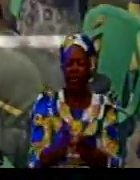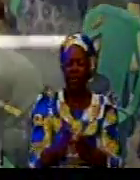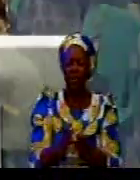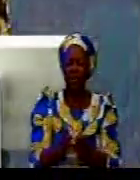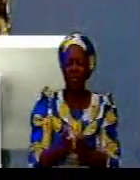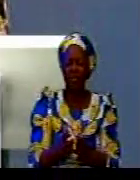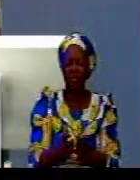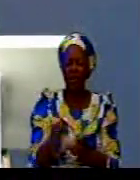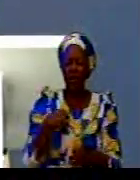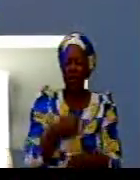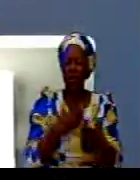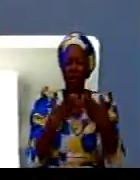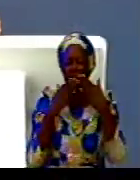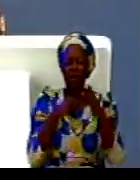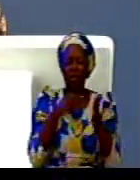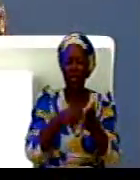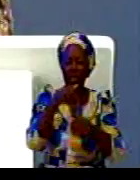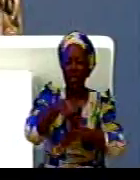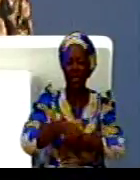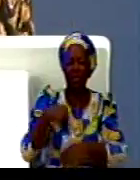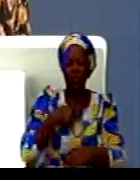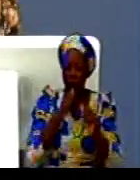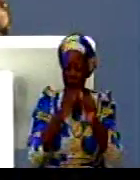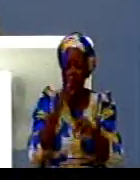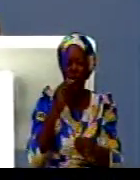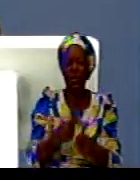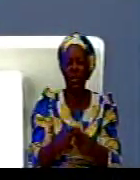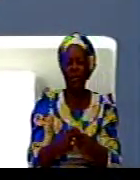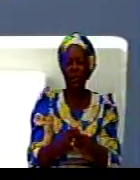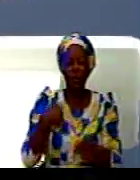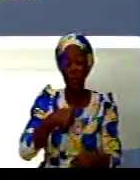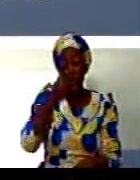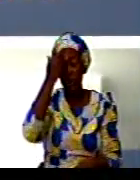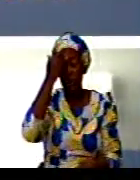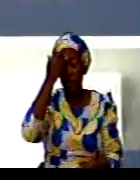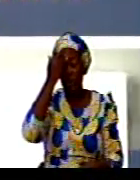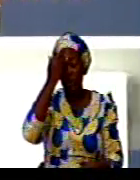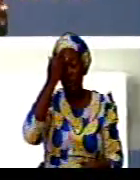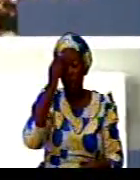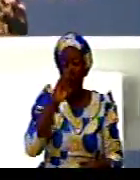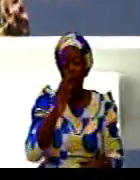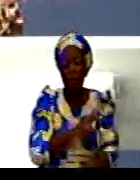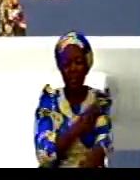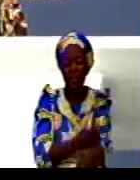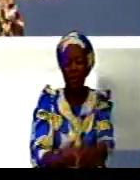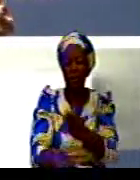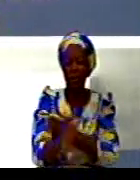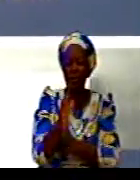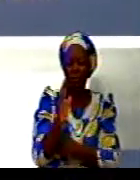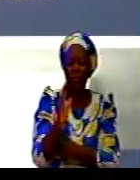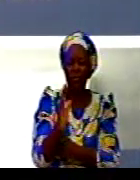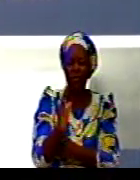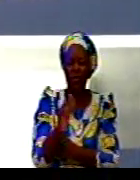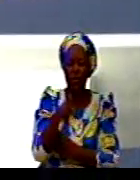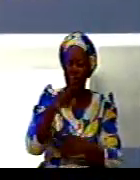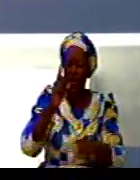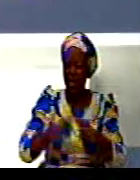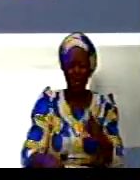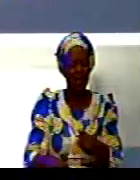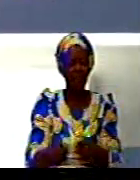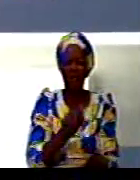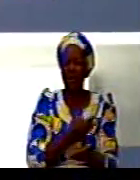Father, in the name of Jesus, we thank you tonight. We bless your name. We